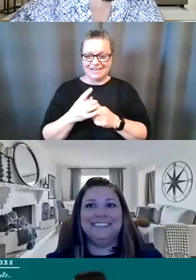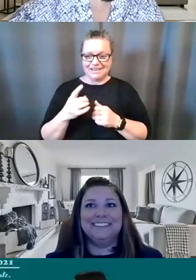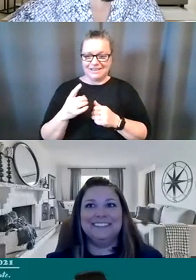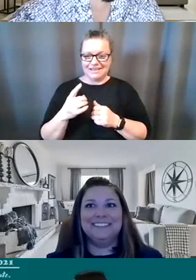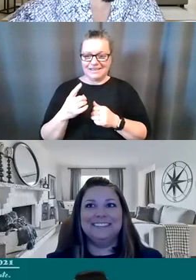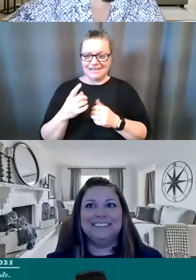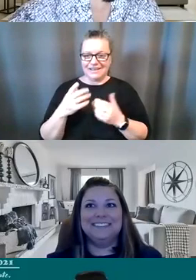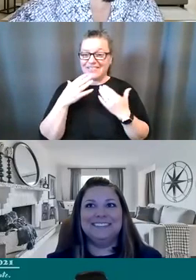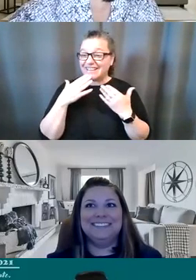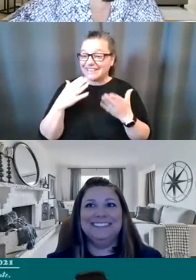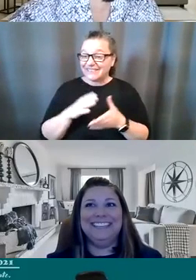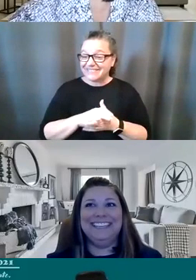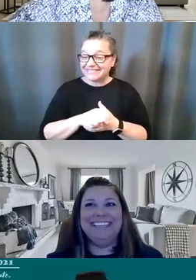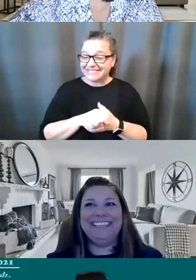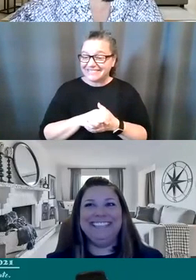Thank you.